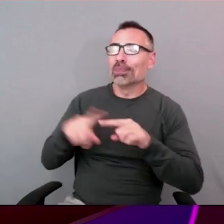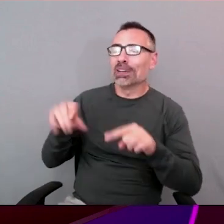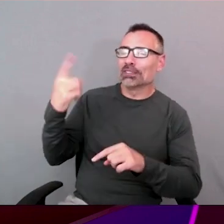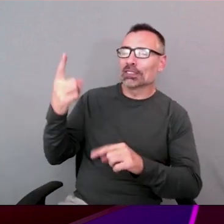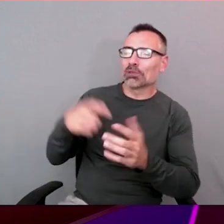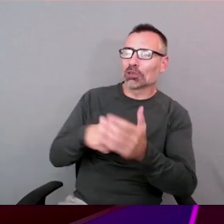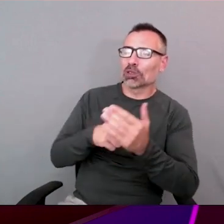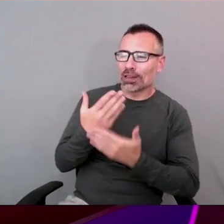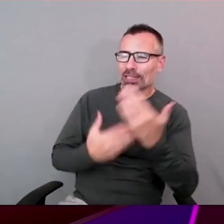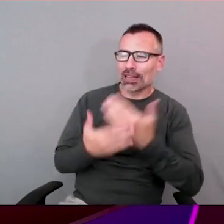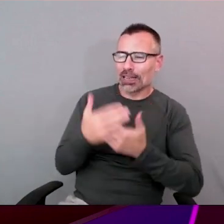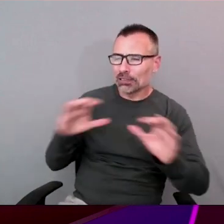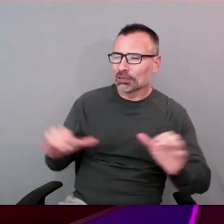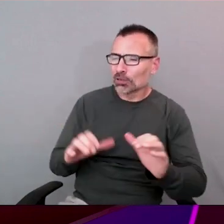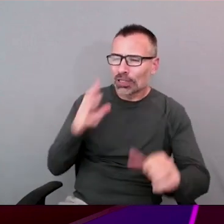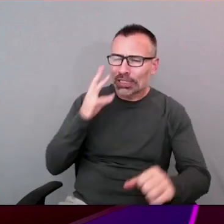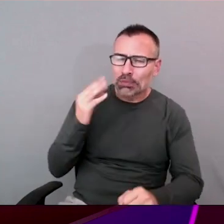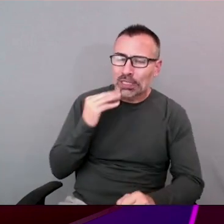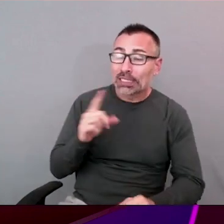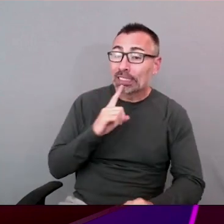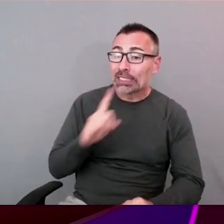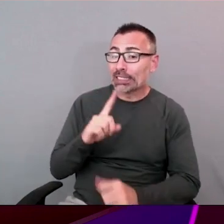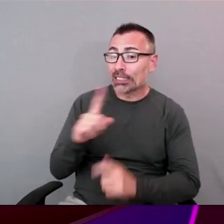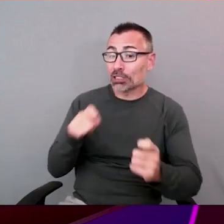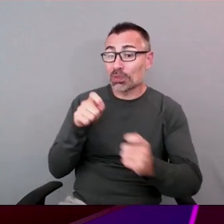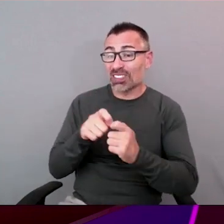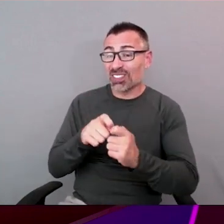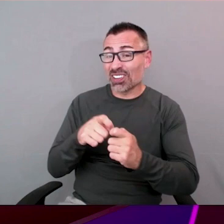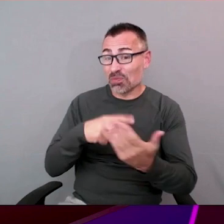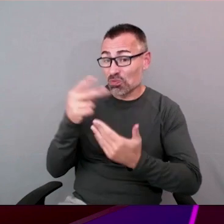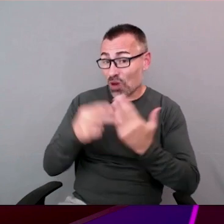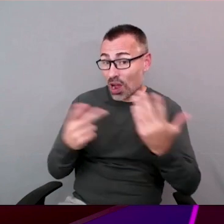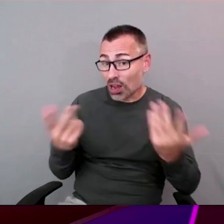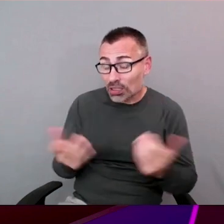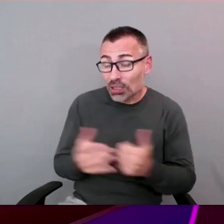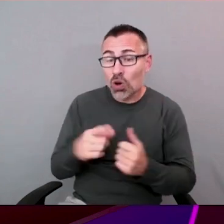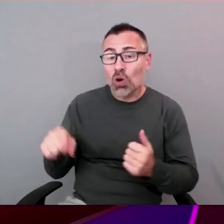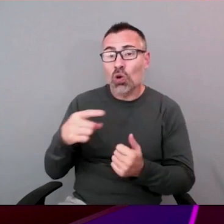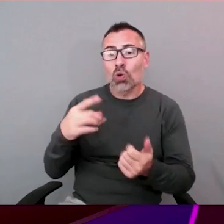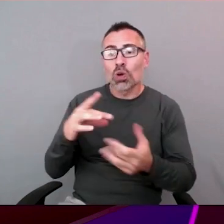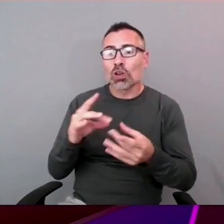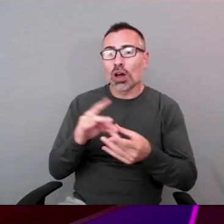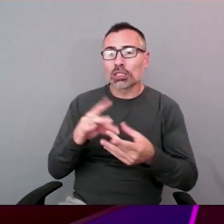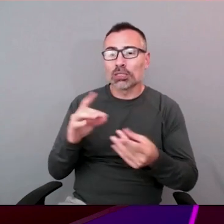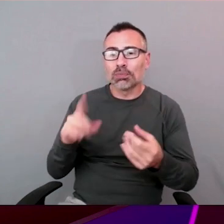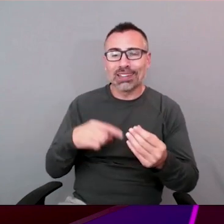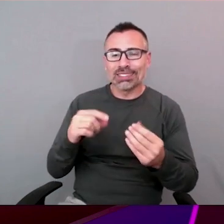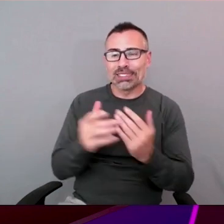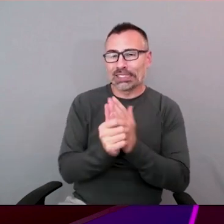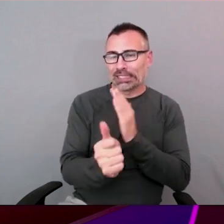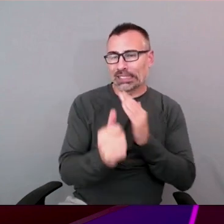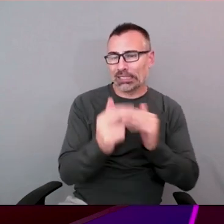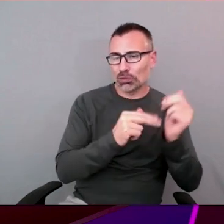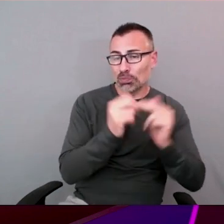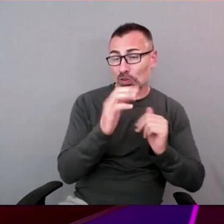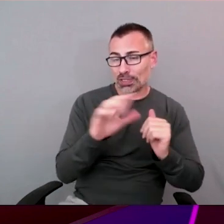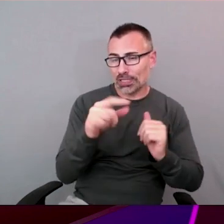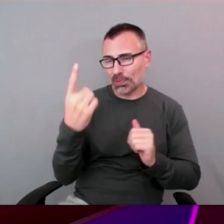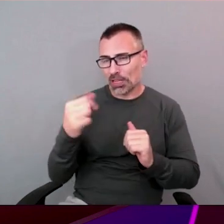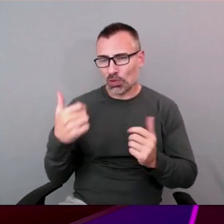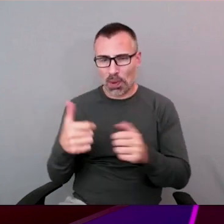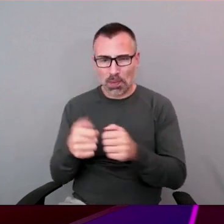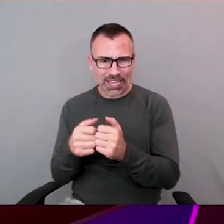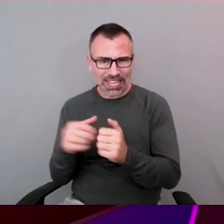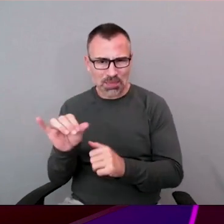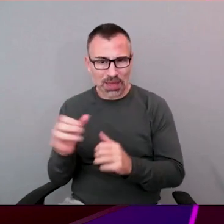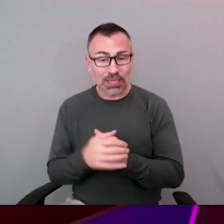product? We talked about Skill Builder. Is there anything where they can maybe gamify it a little bit? Yeah, so if you want to get hands-on experience, there's two